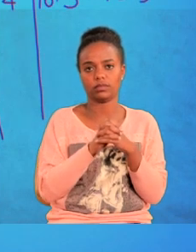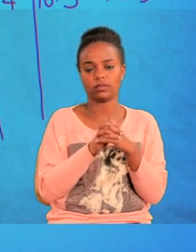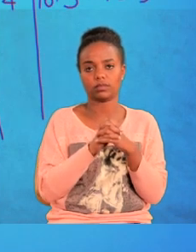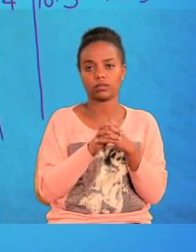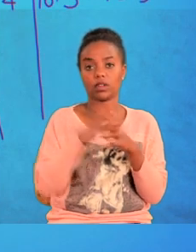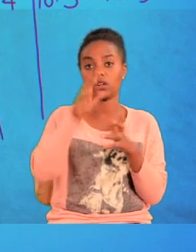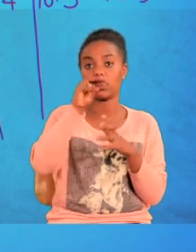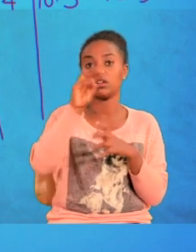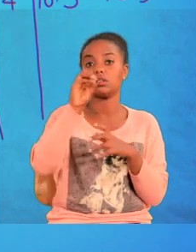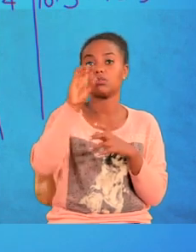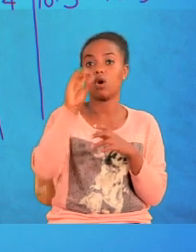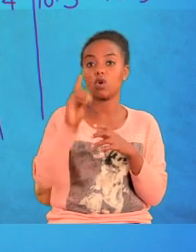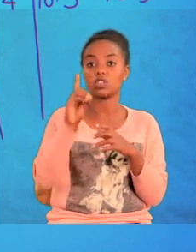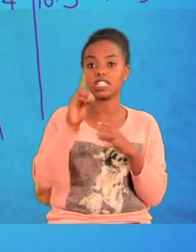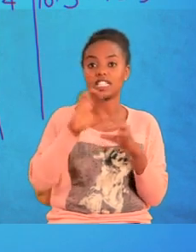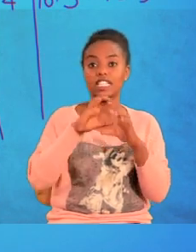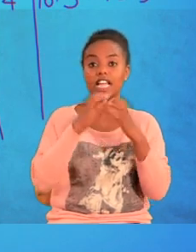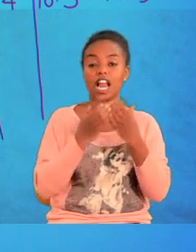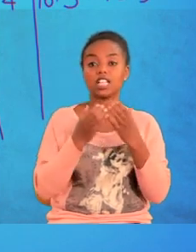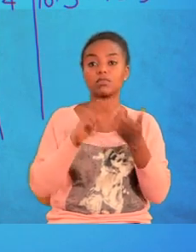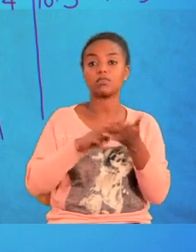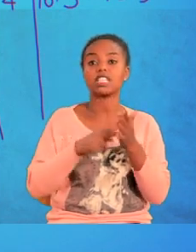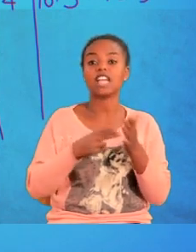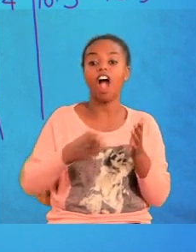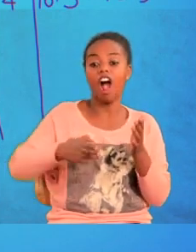The modal class is a class with highest frequency.